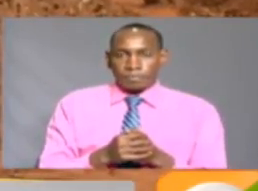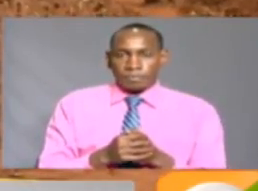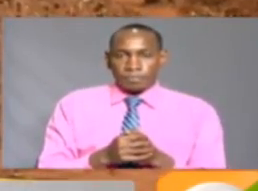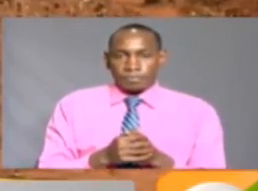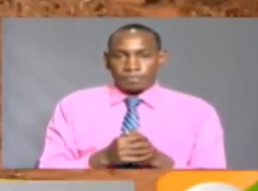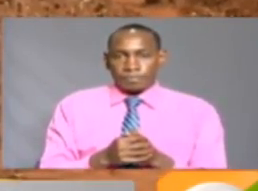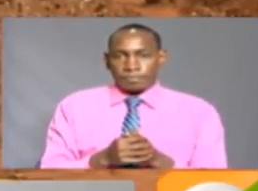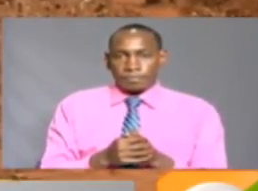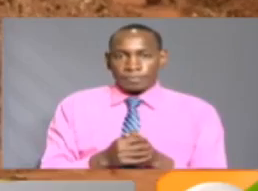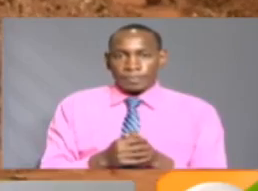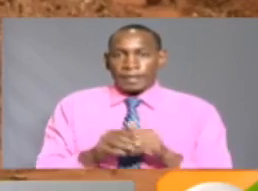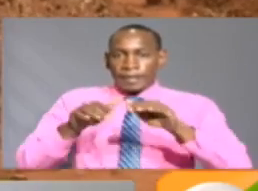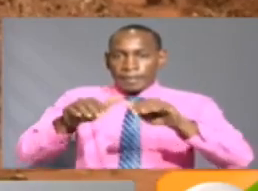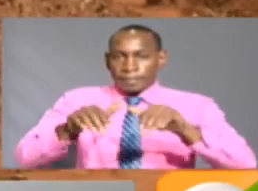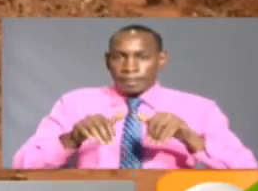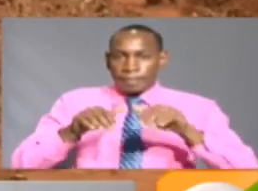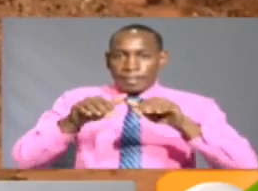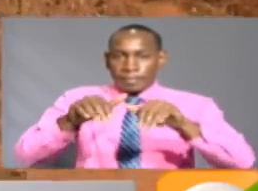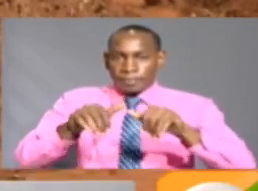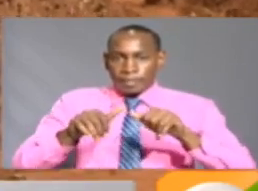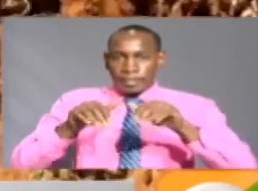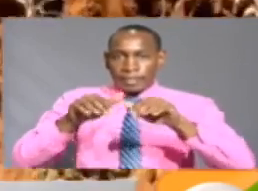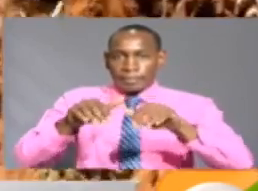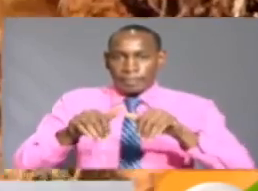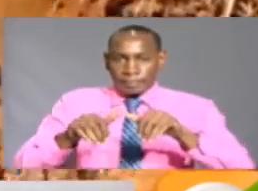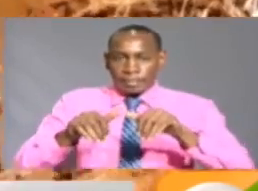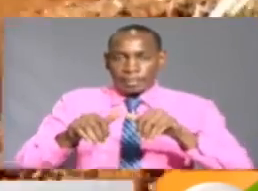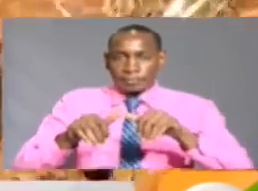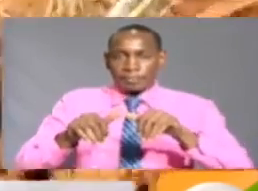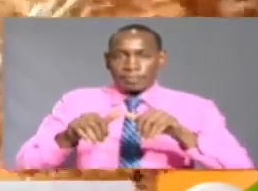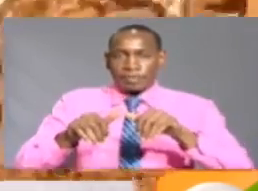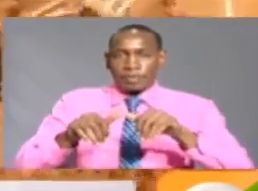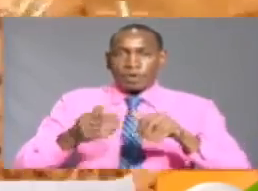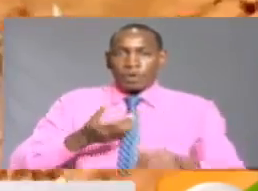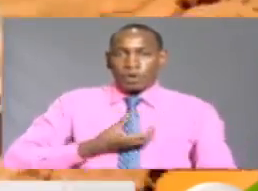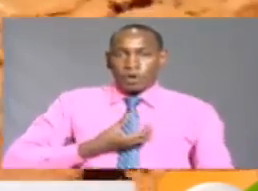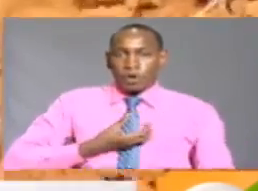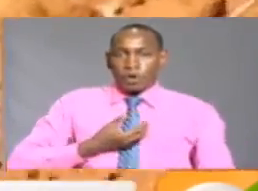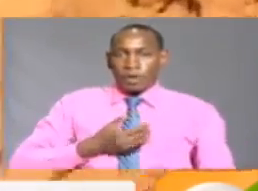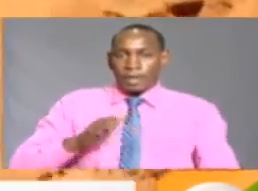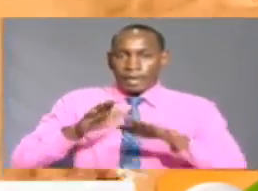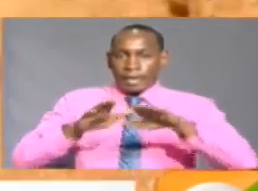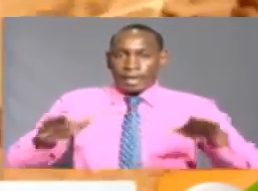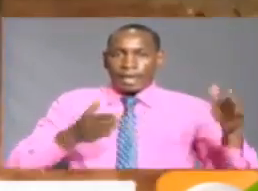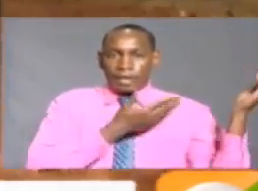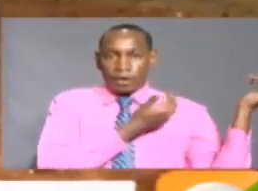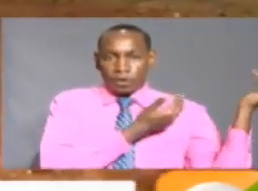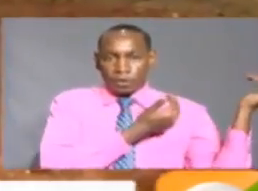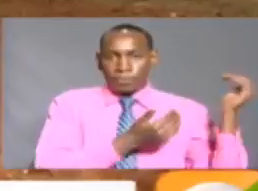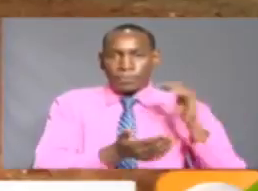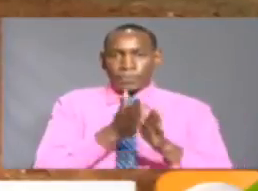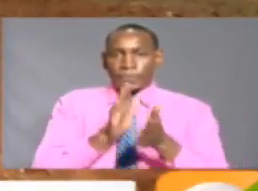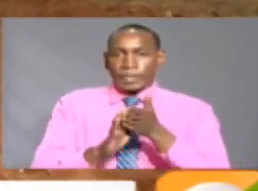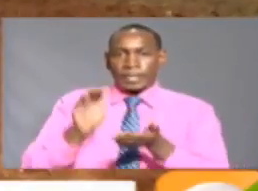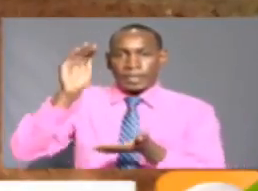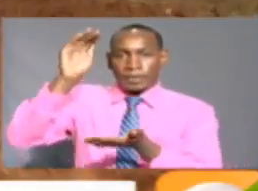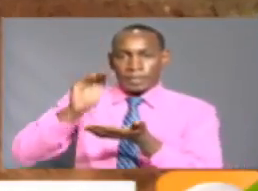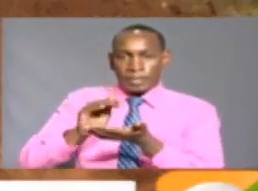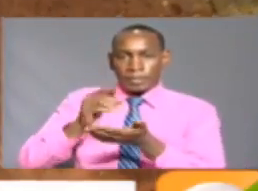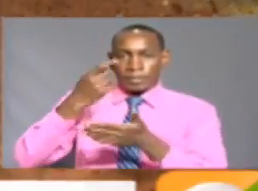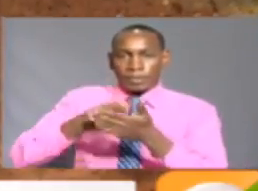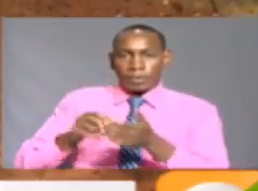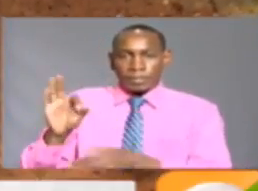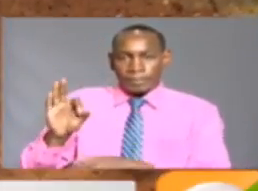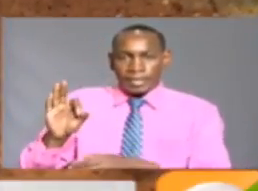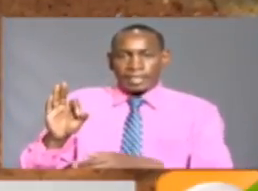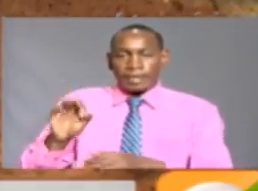The brown dust rises beneath the heavy weight of the ploughing tractor. The owner of this farm is hopeful that even without the subsidized fertilizer, he